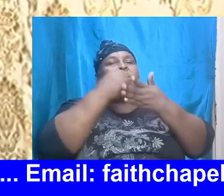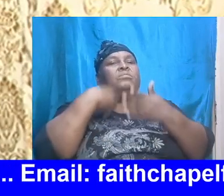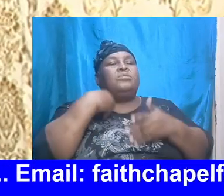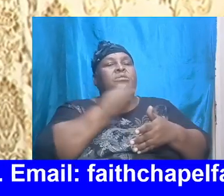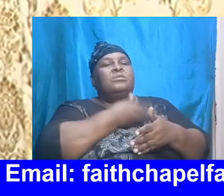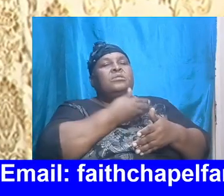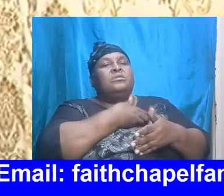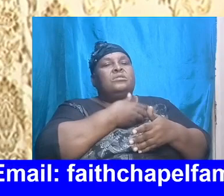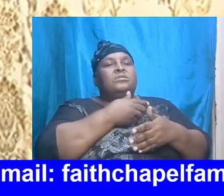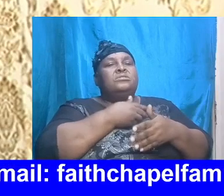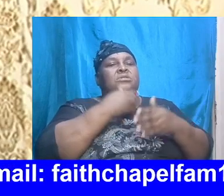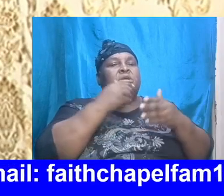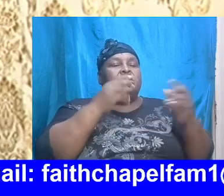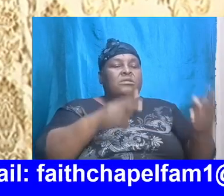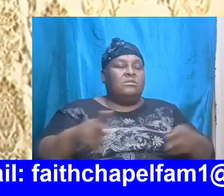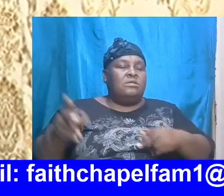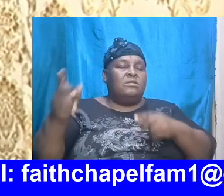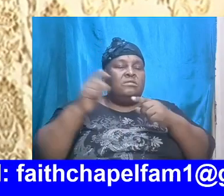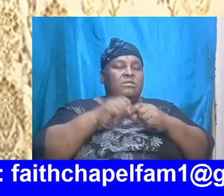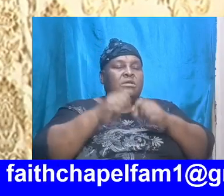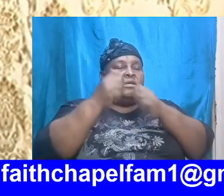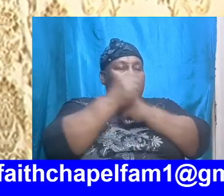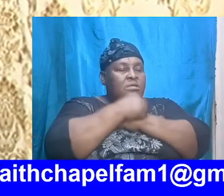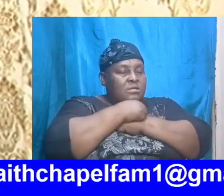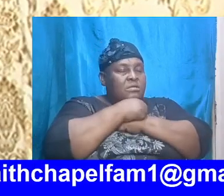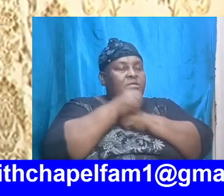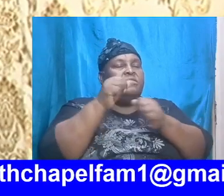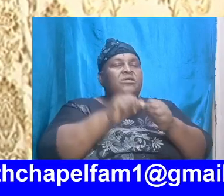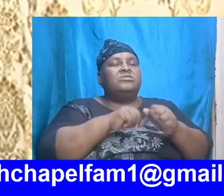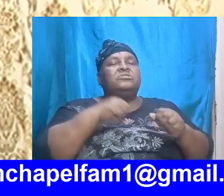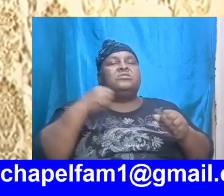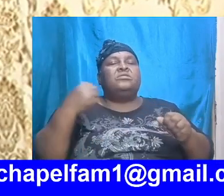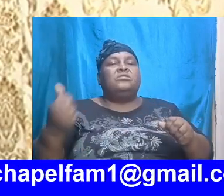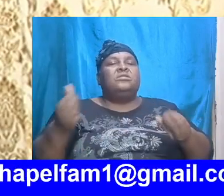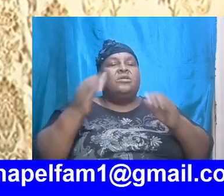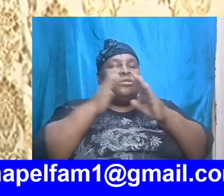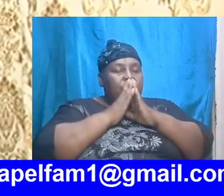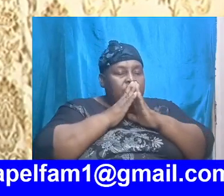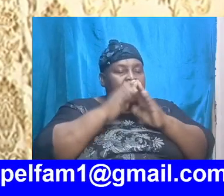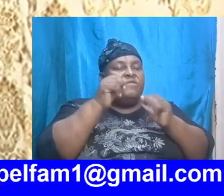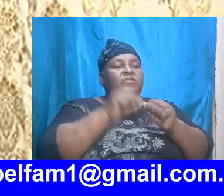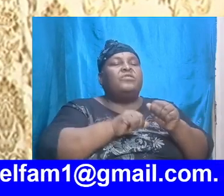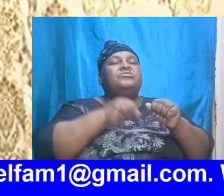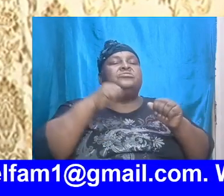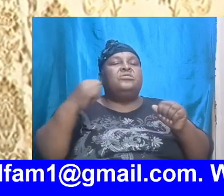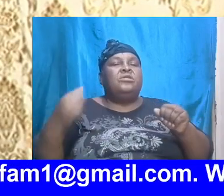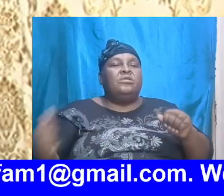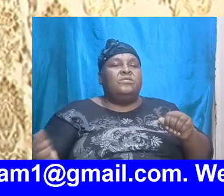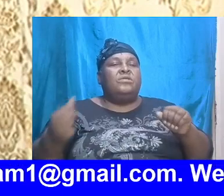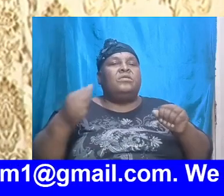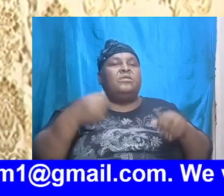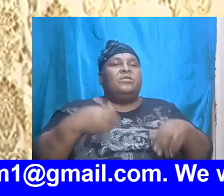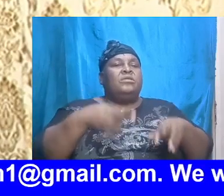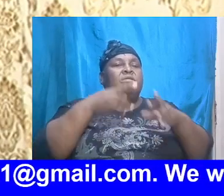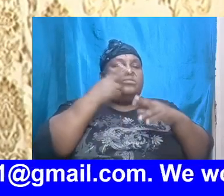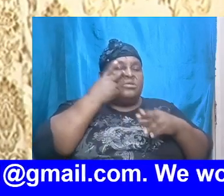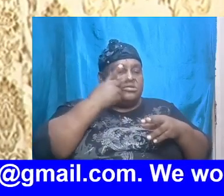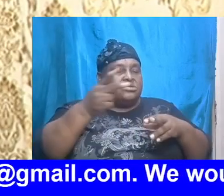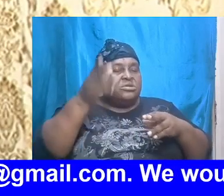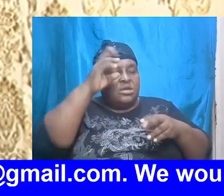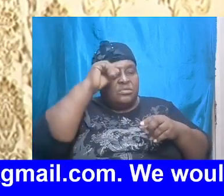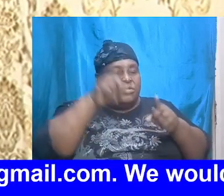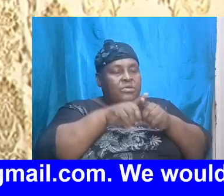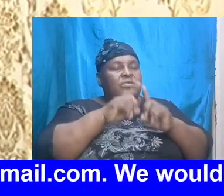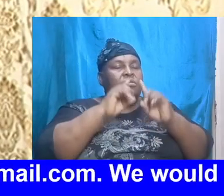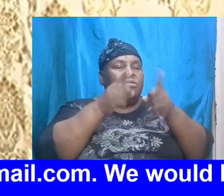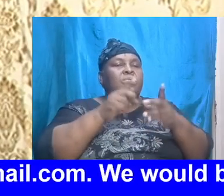apply it to our lives. Help us, Lord Jesus, to love each other. Help us, Lord Jesus, to pray for each other. Help us, Lord, that when we see our brother go